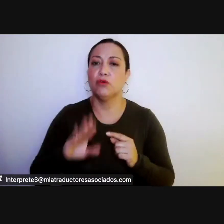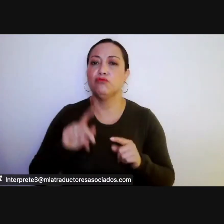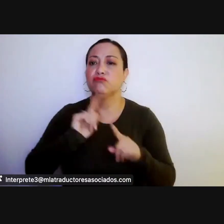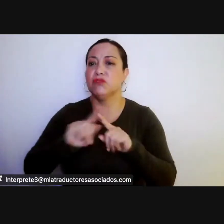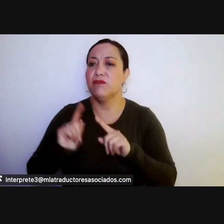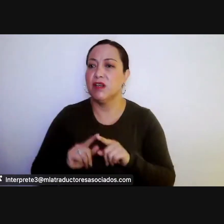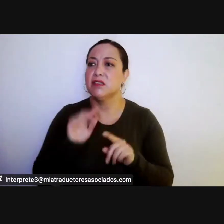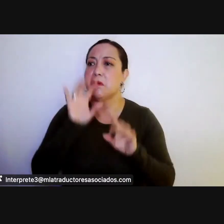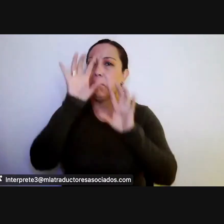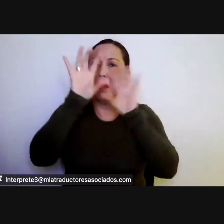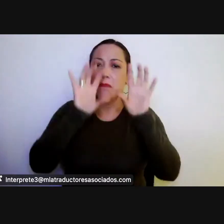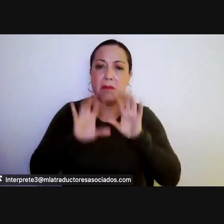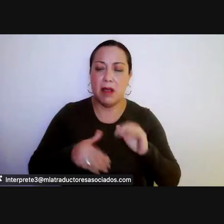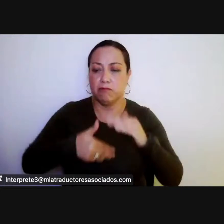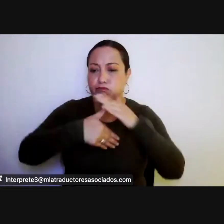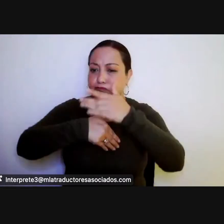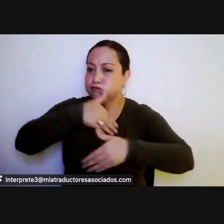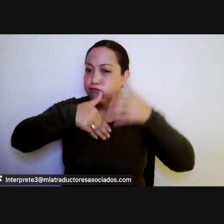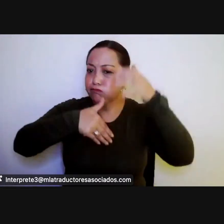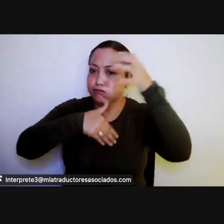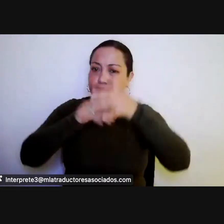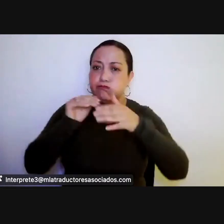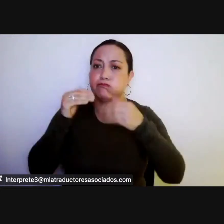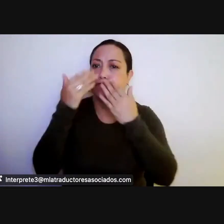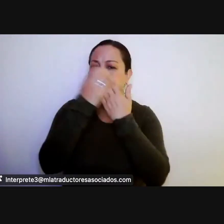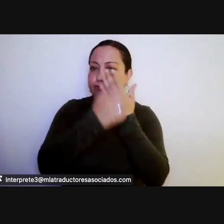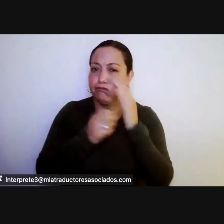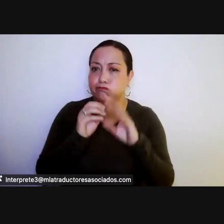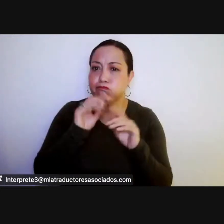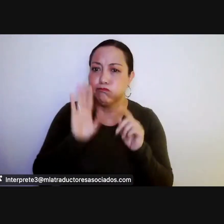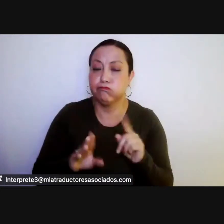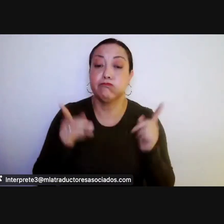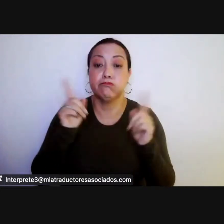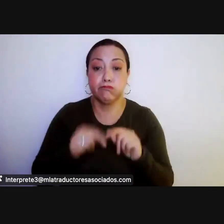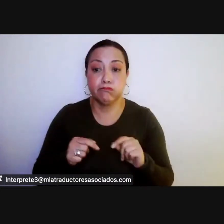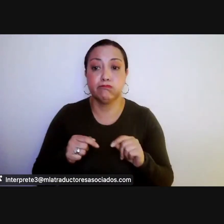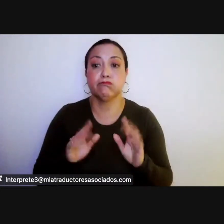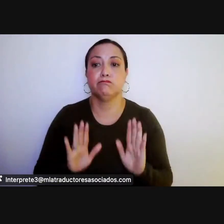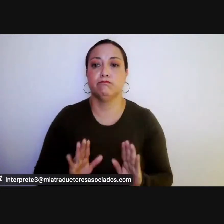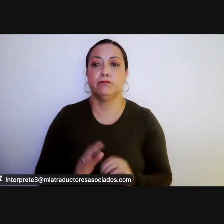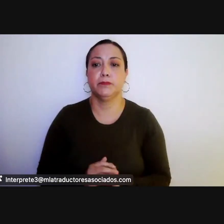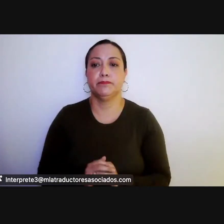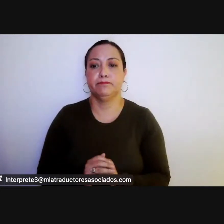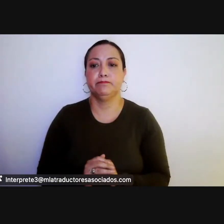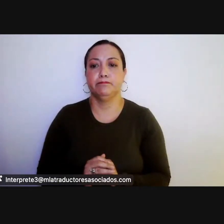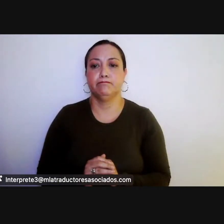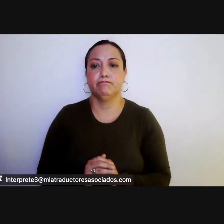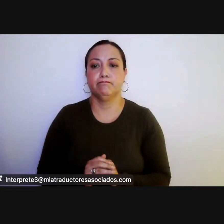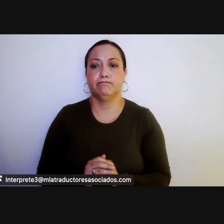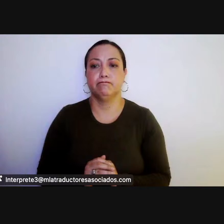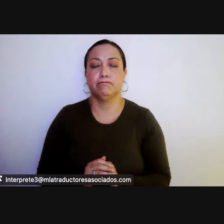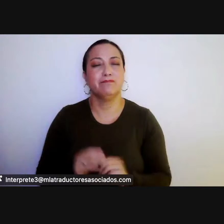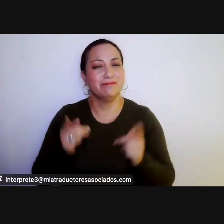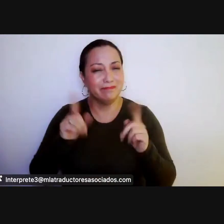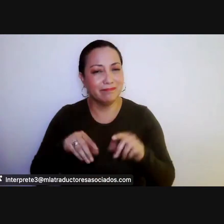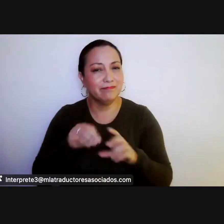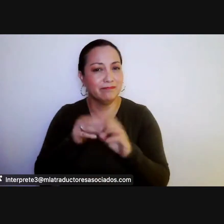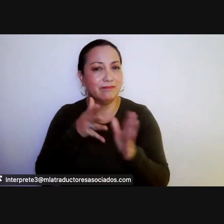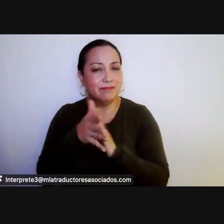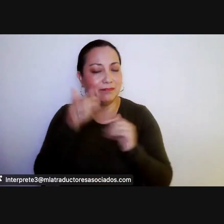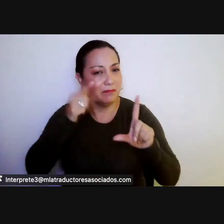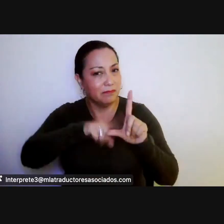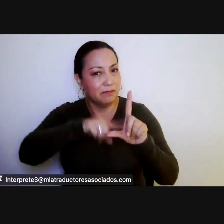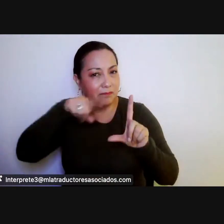our countries, in our sub-regional and regional components. But not only